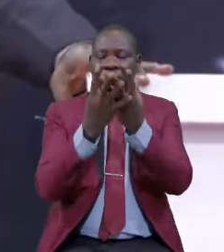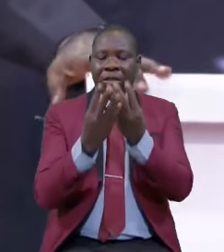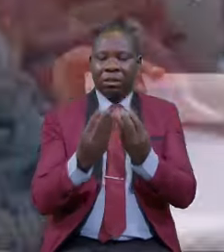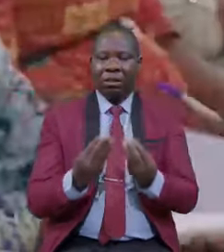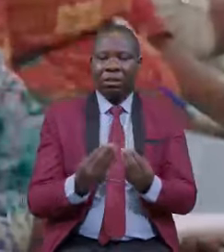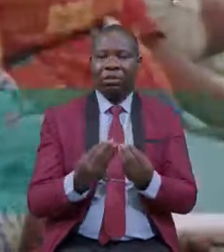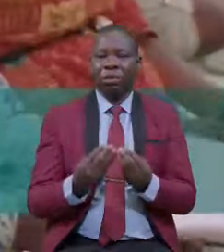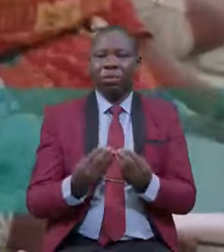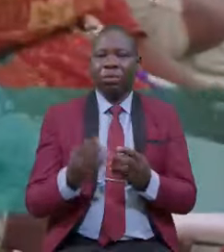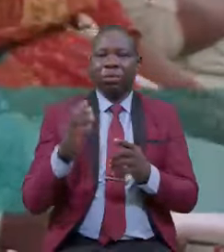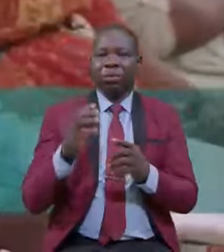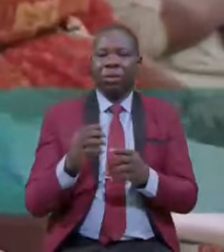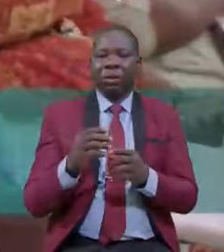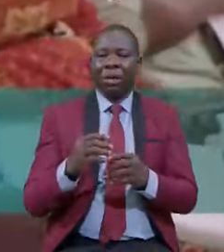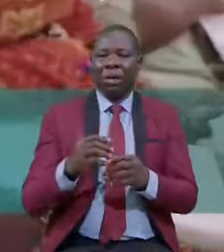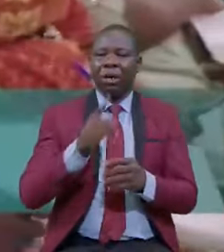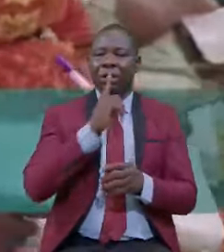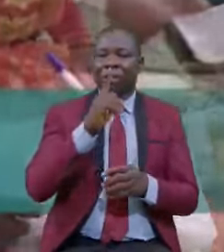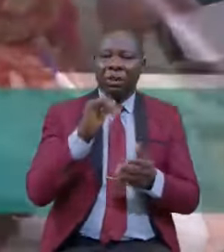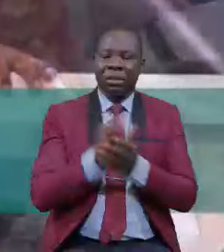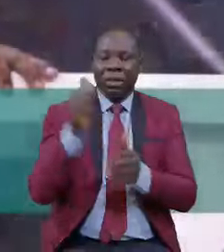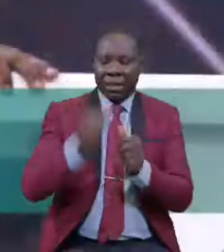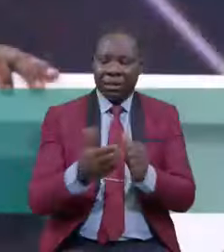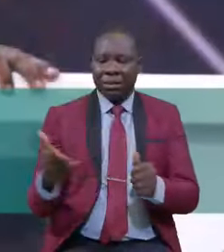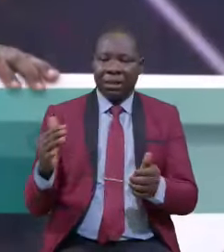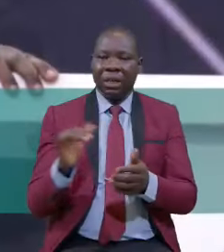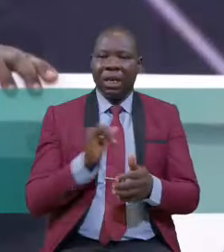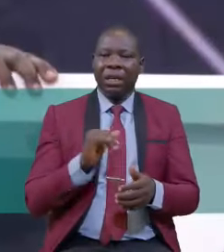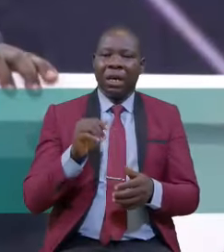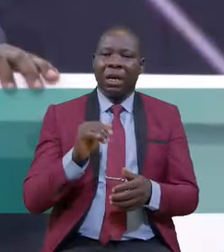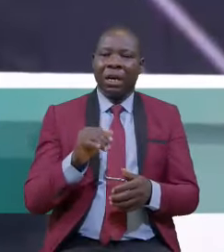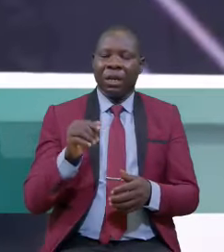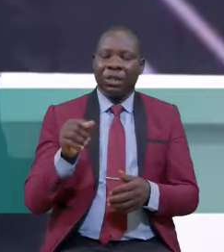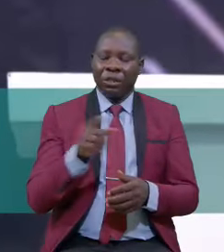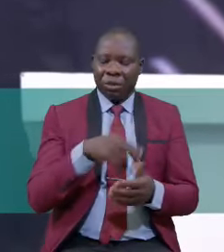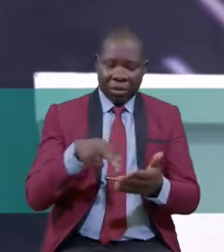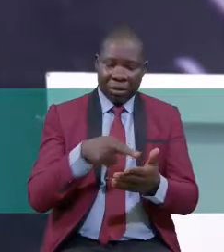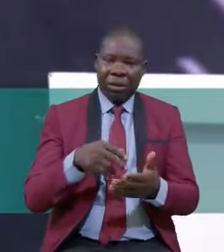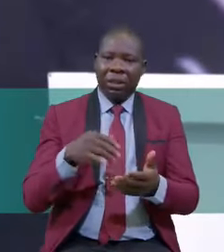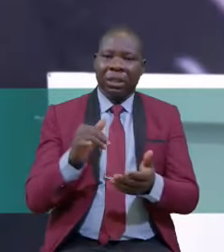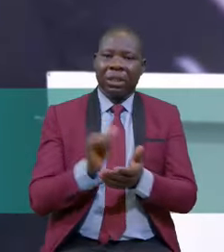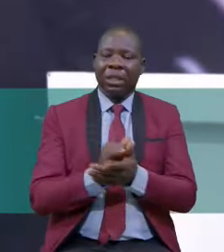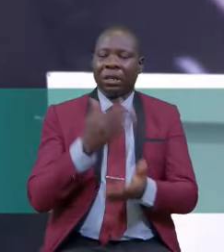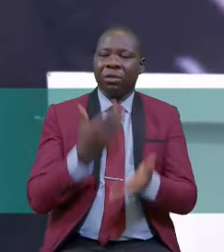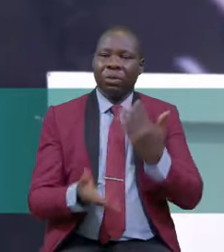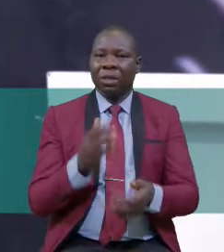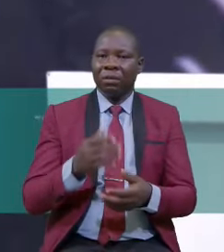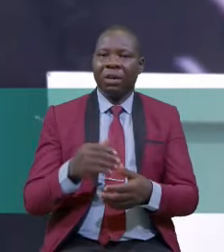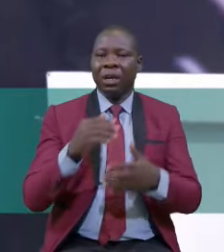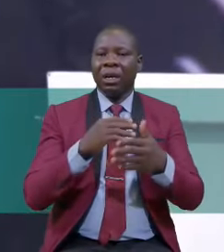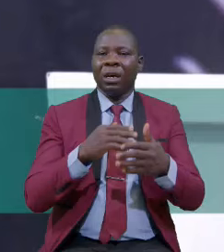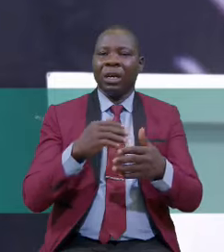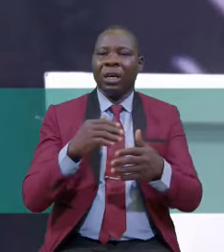given unto you. Amen. I have the sexual conviction that whatever, however weak you were in